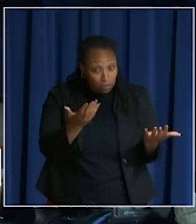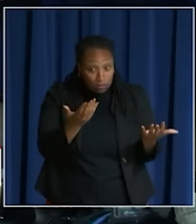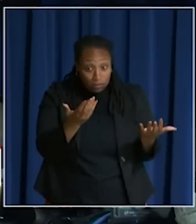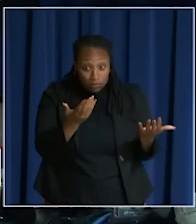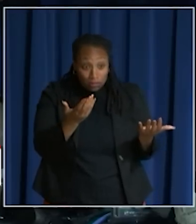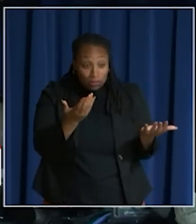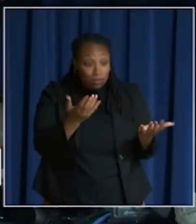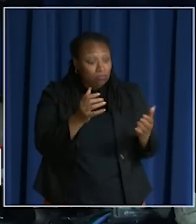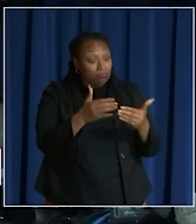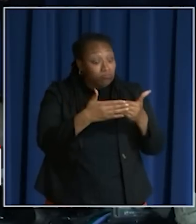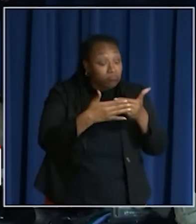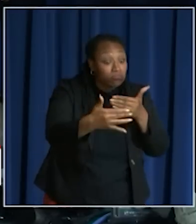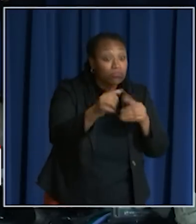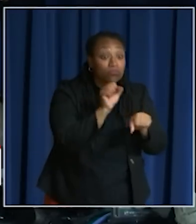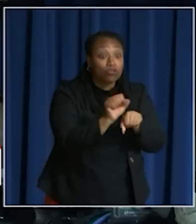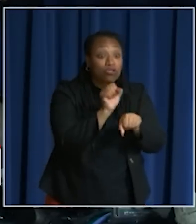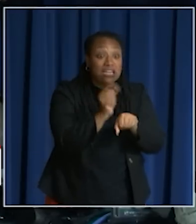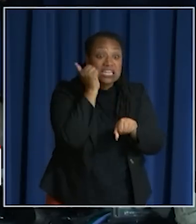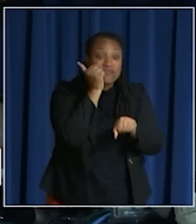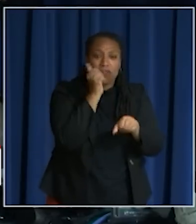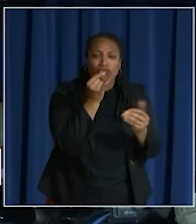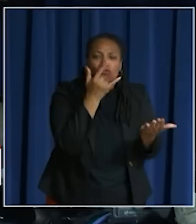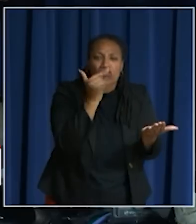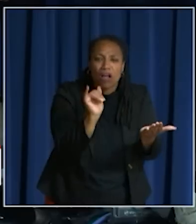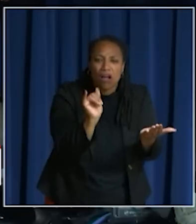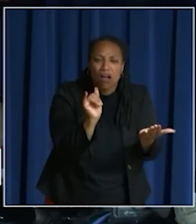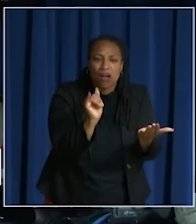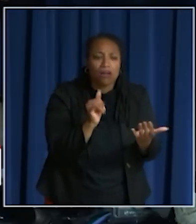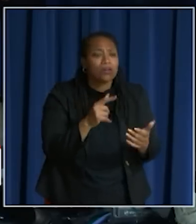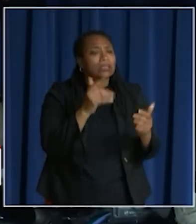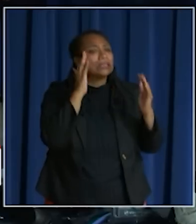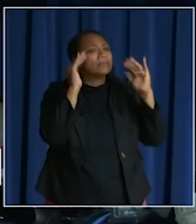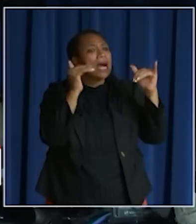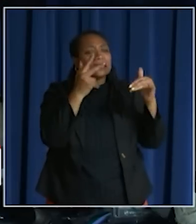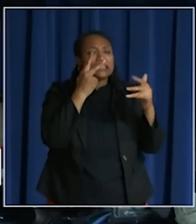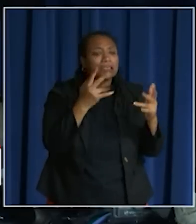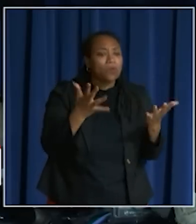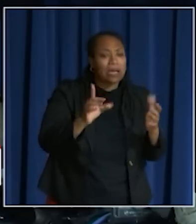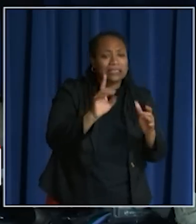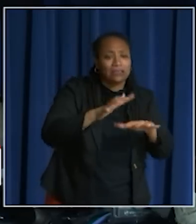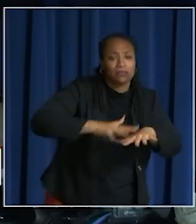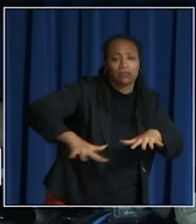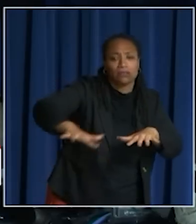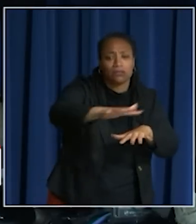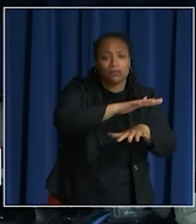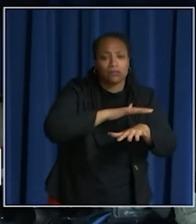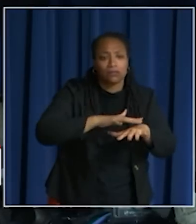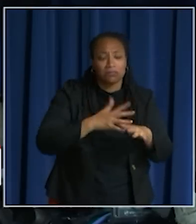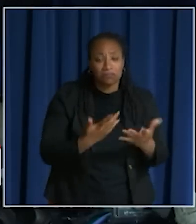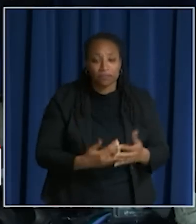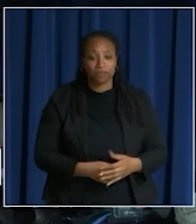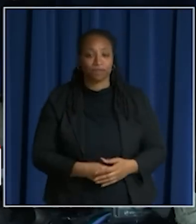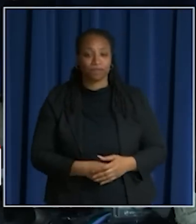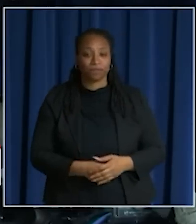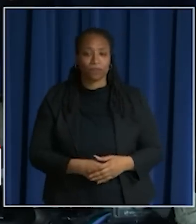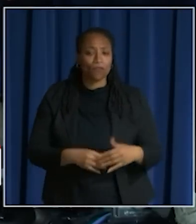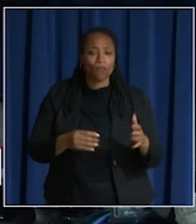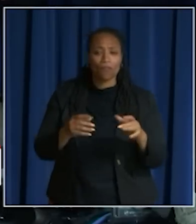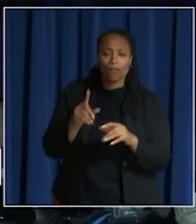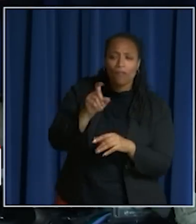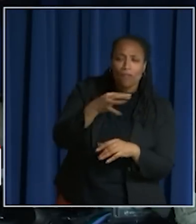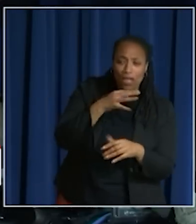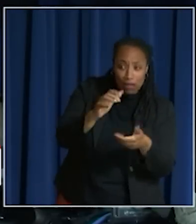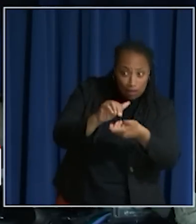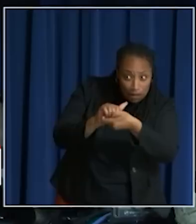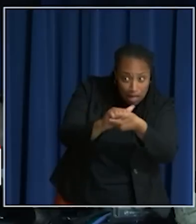people expect to see? Is this an instance where you all work collaboratively for big events and this is something comparable to that? No, I don't,